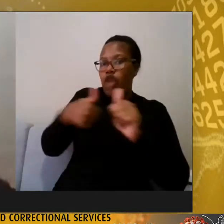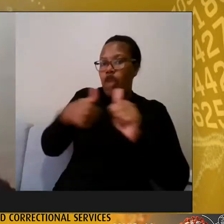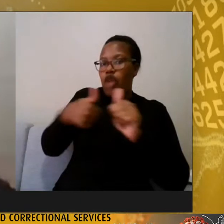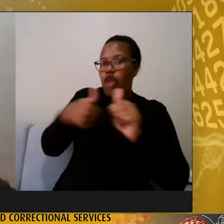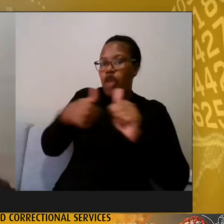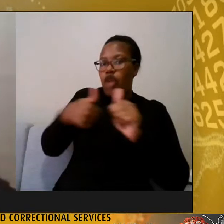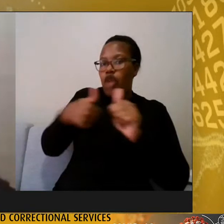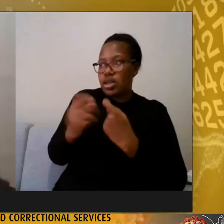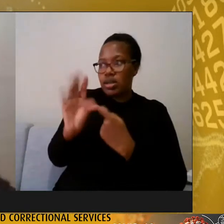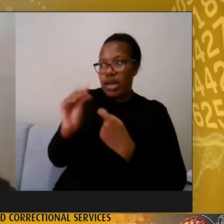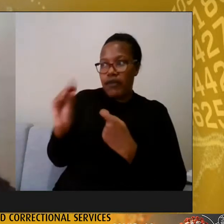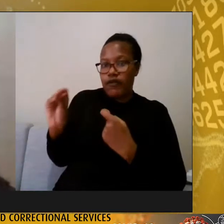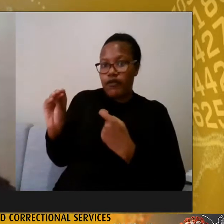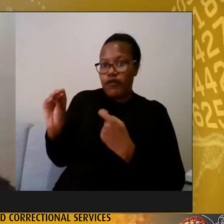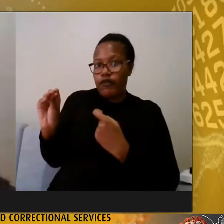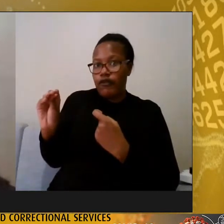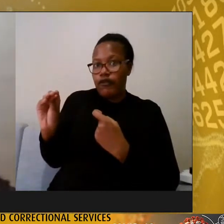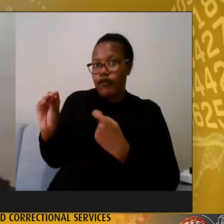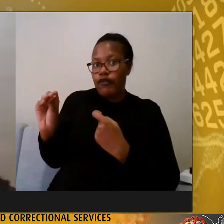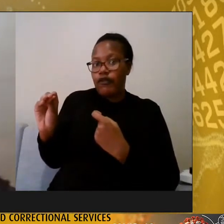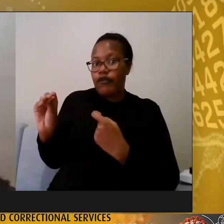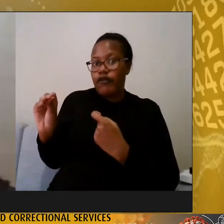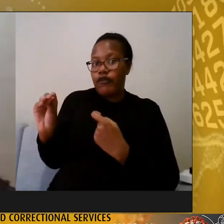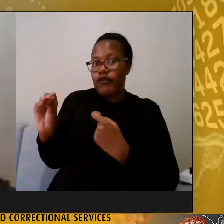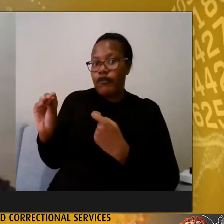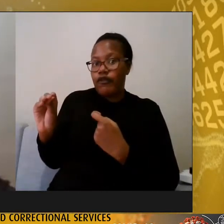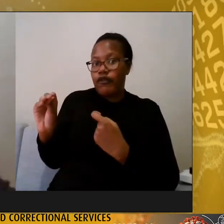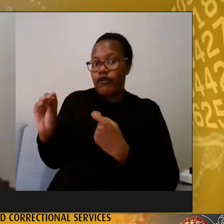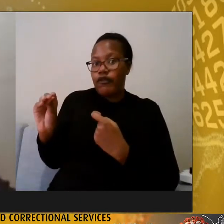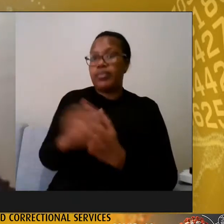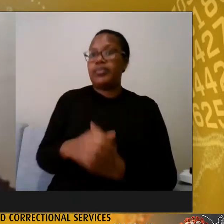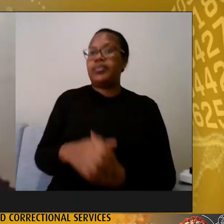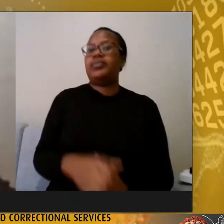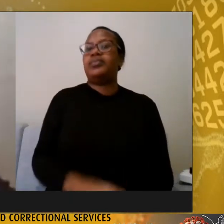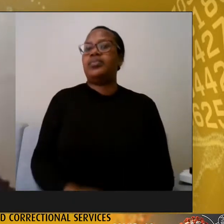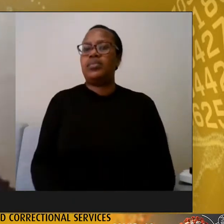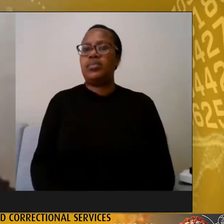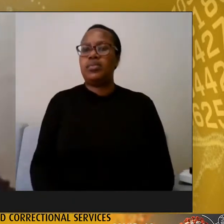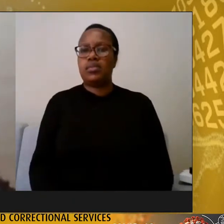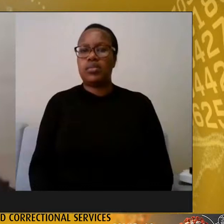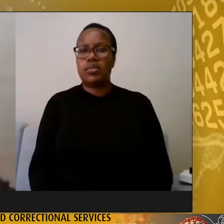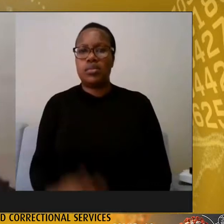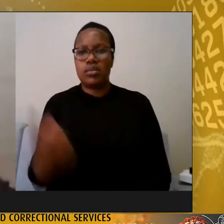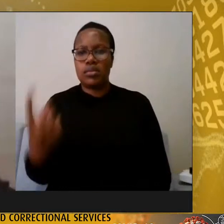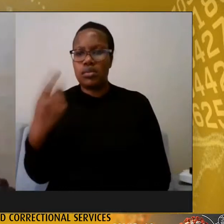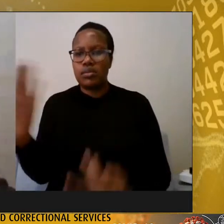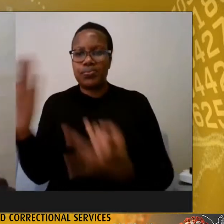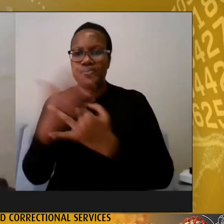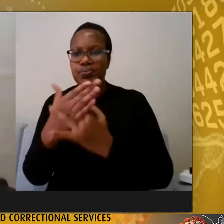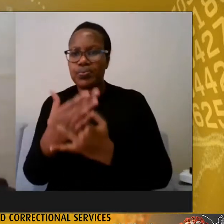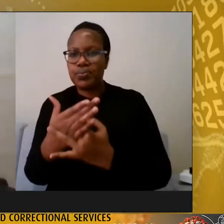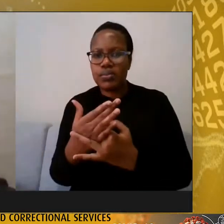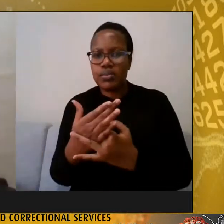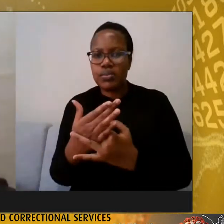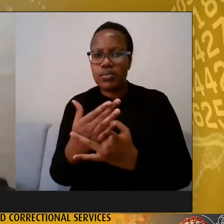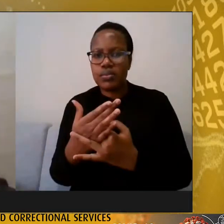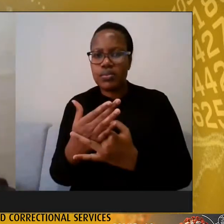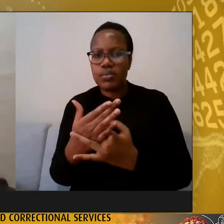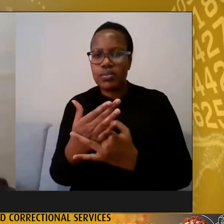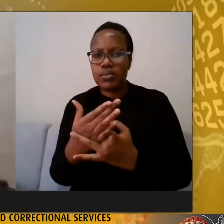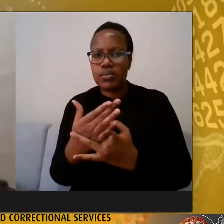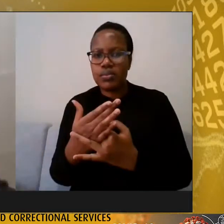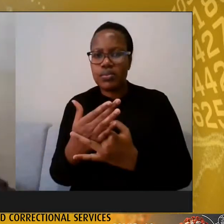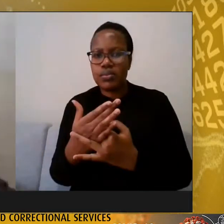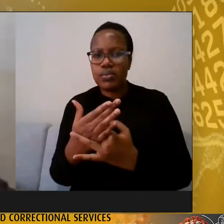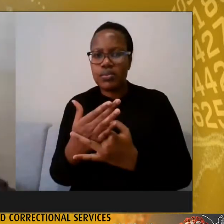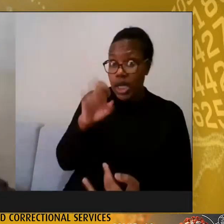have? If you could please give an indication. Honourable Masegejele, is